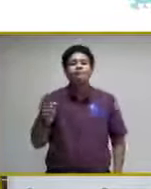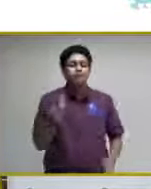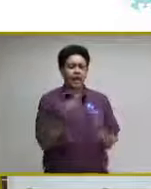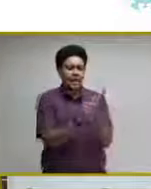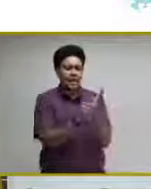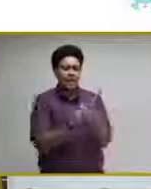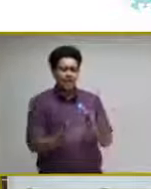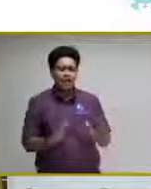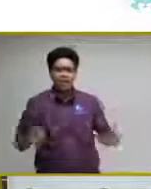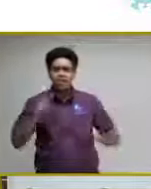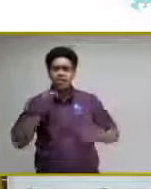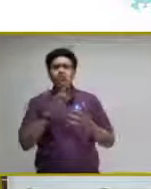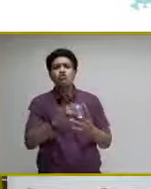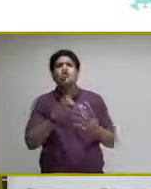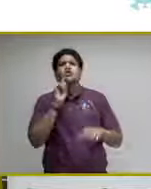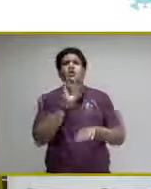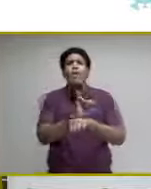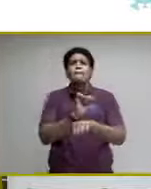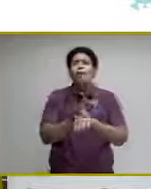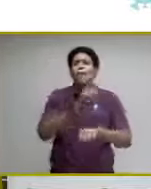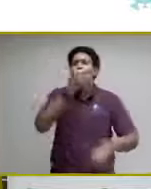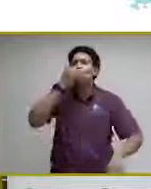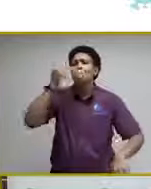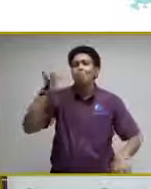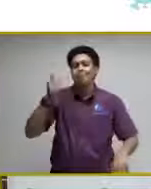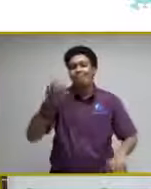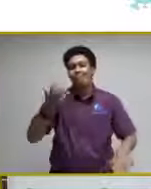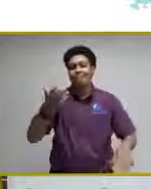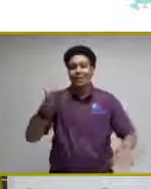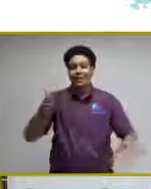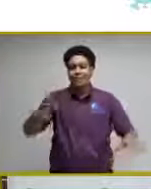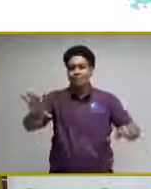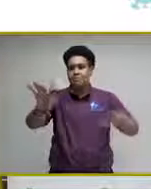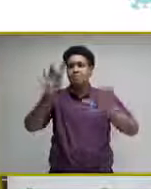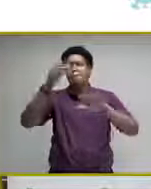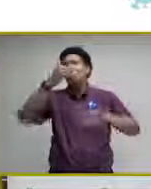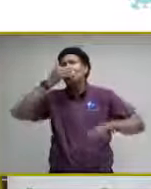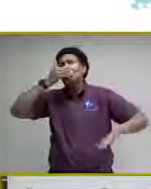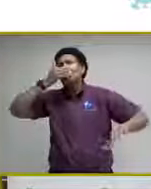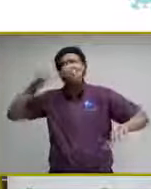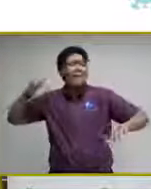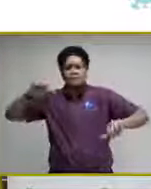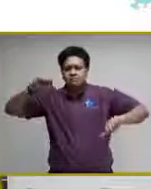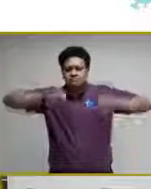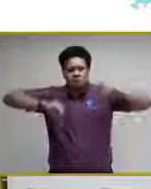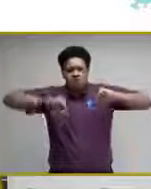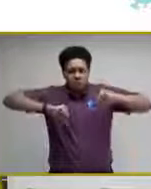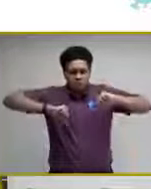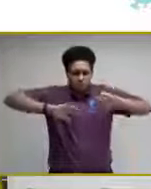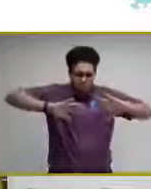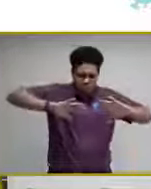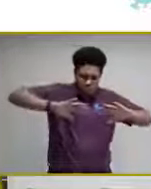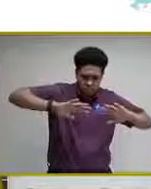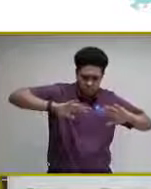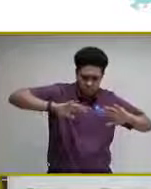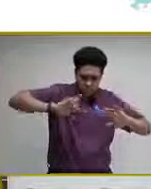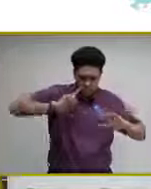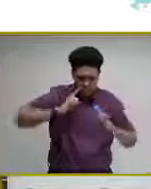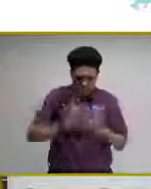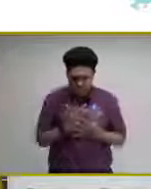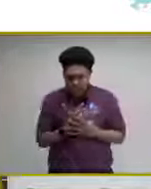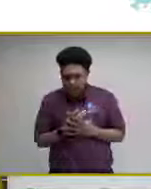around employing the best available scientific evidence, expertise, and engagement; and of